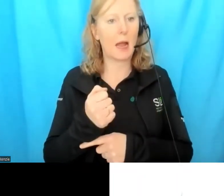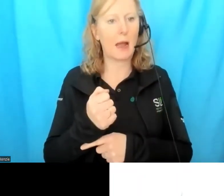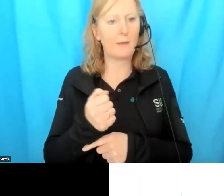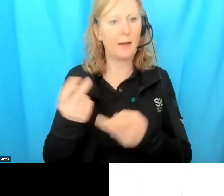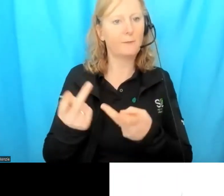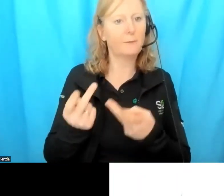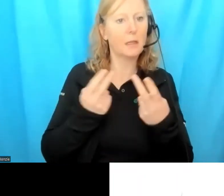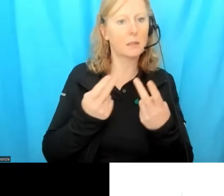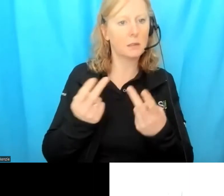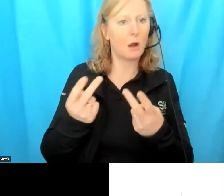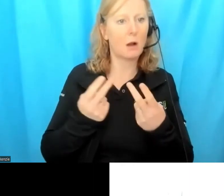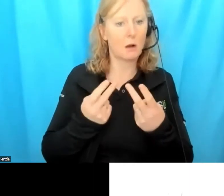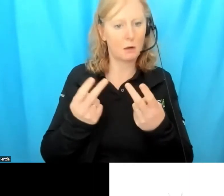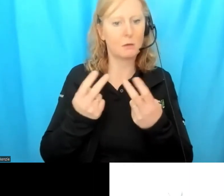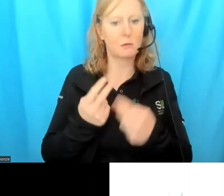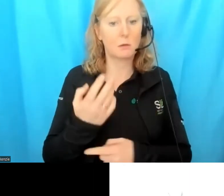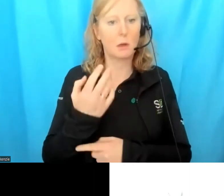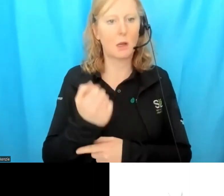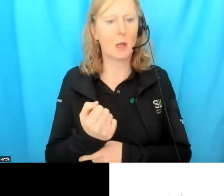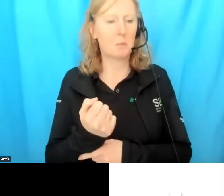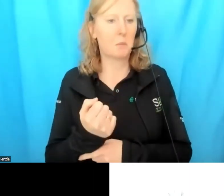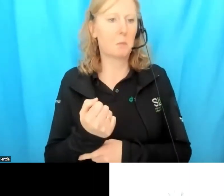visitors that may have